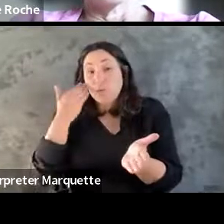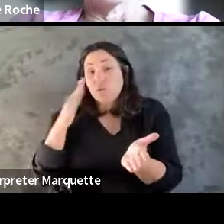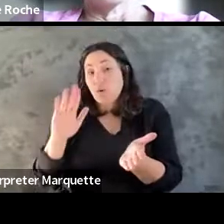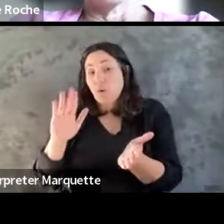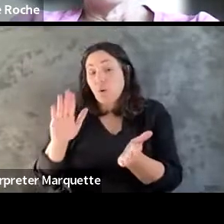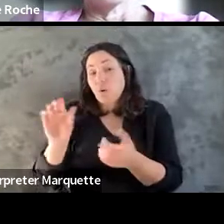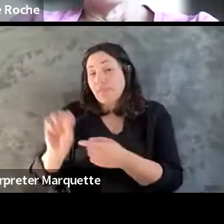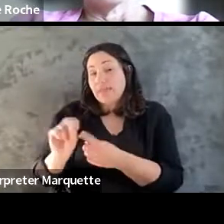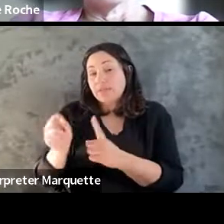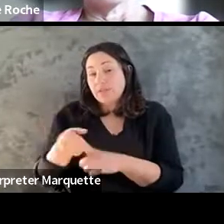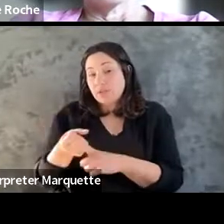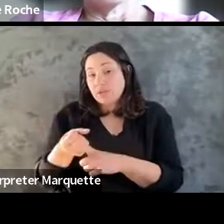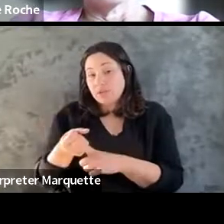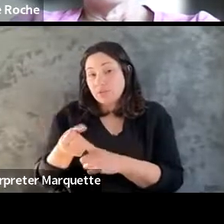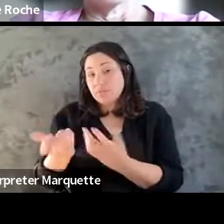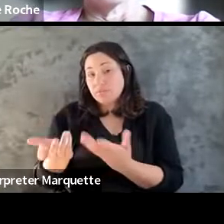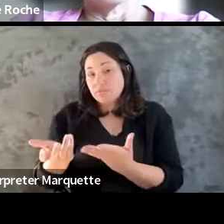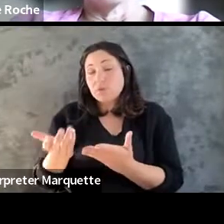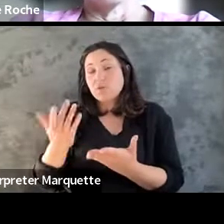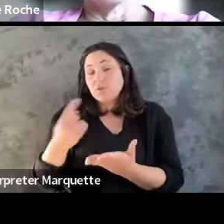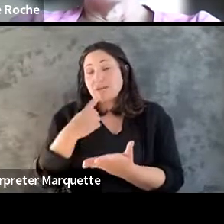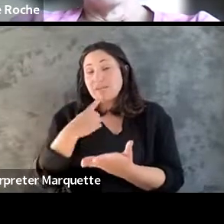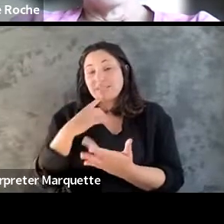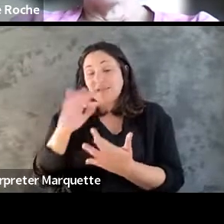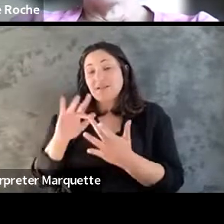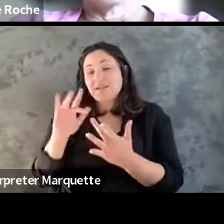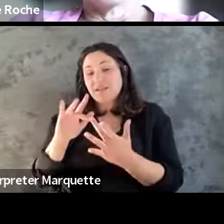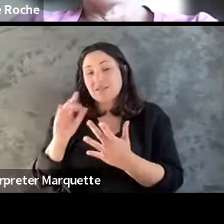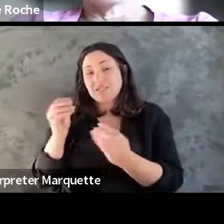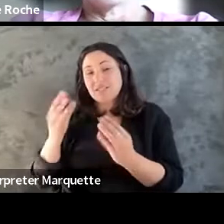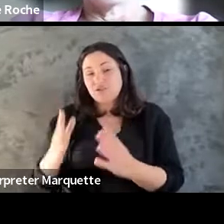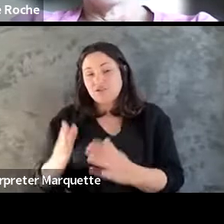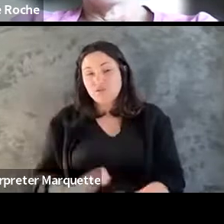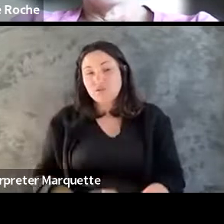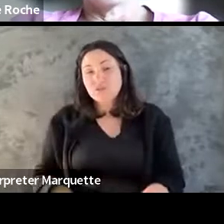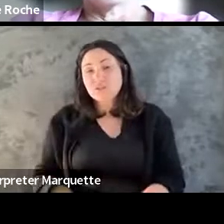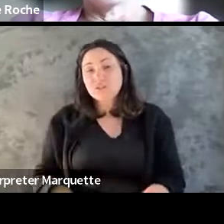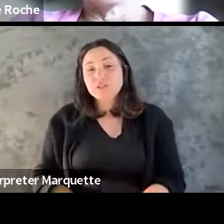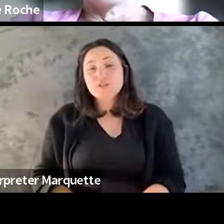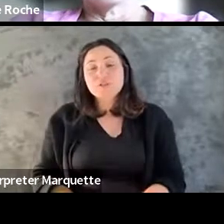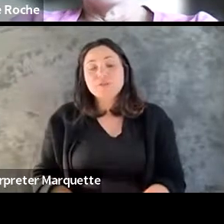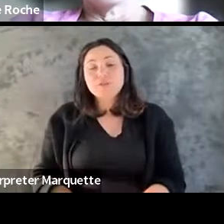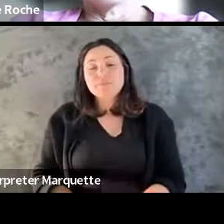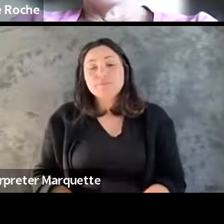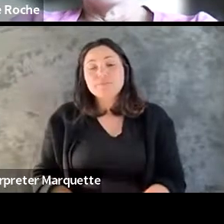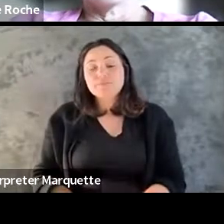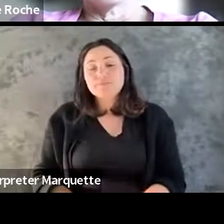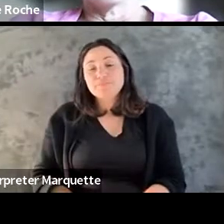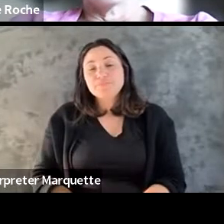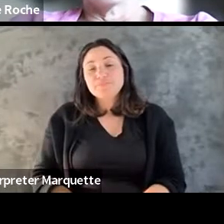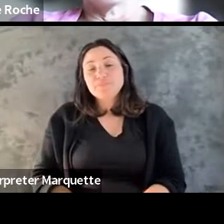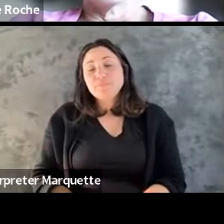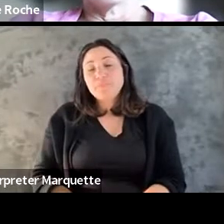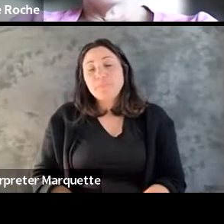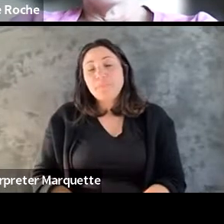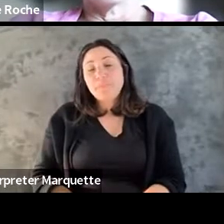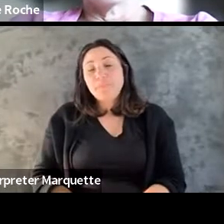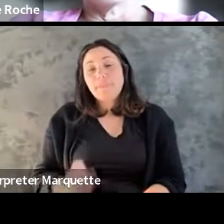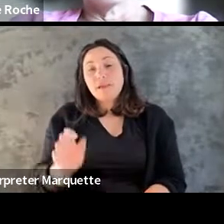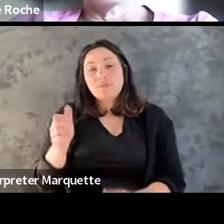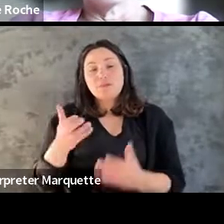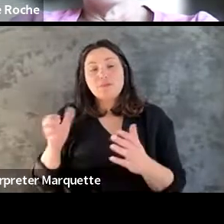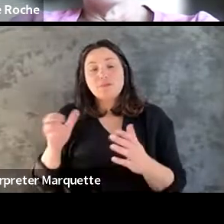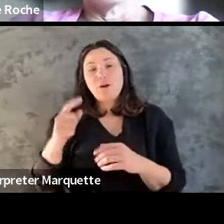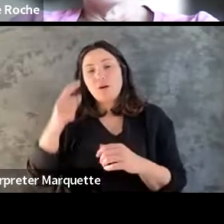particular situation. So that's why I say reach out to the teacher. And in addition, there's a lot of what we do called little